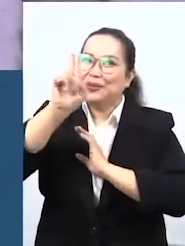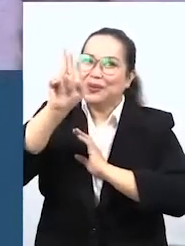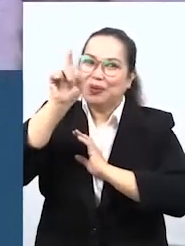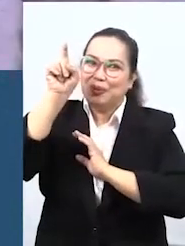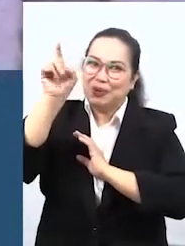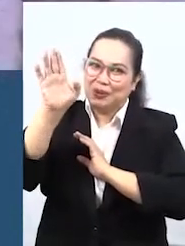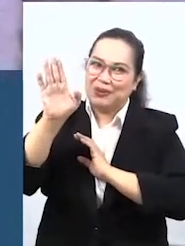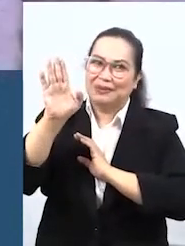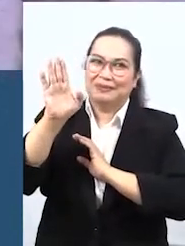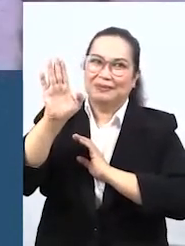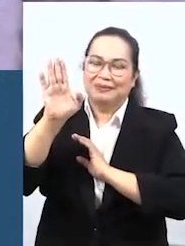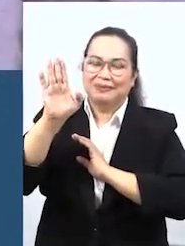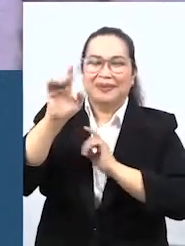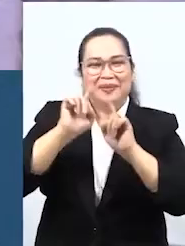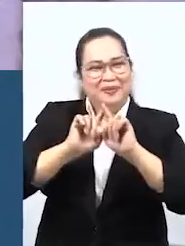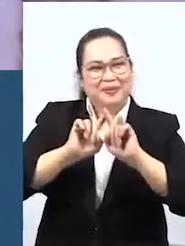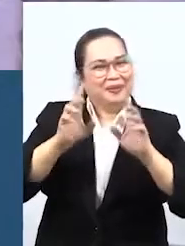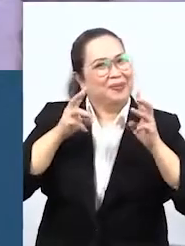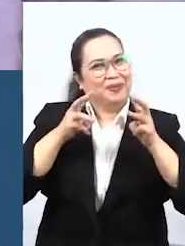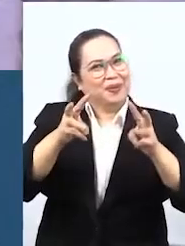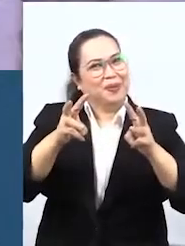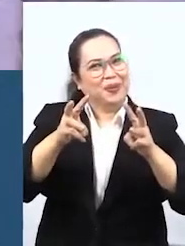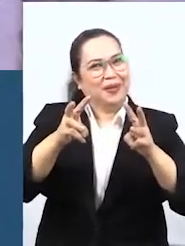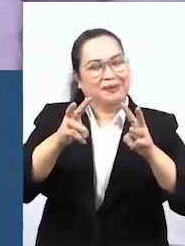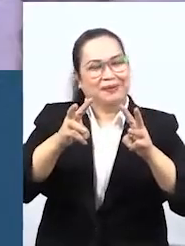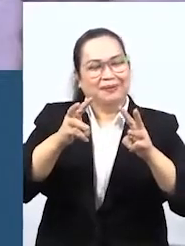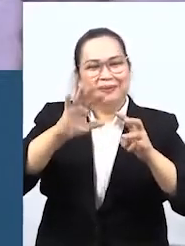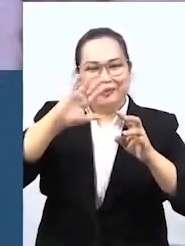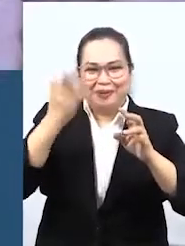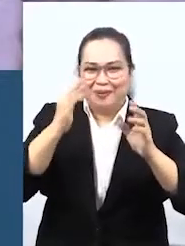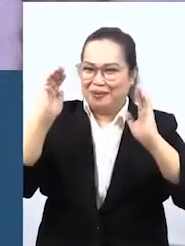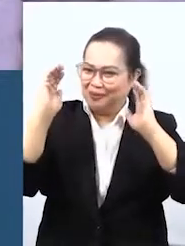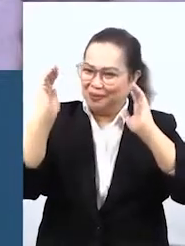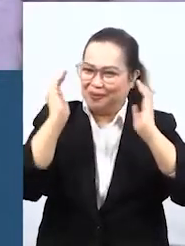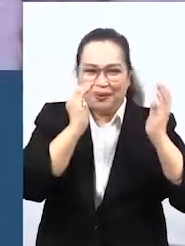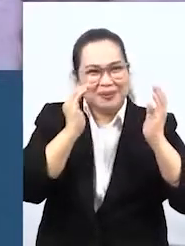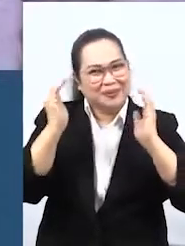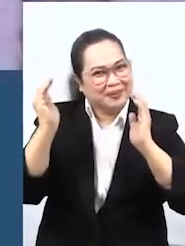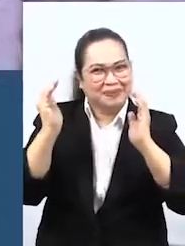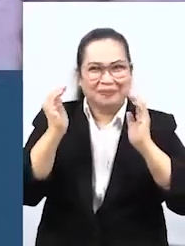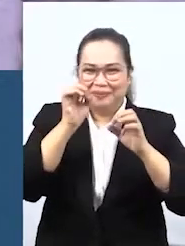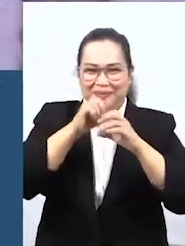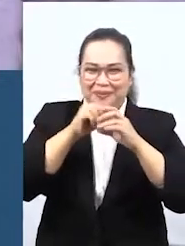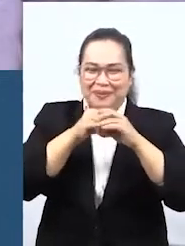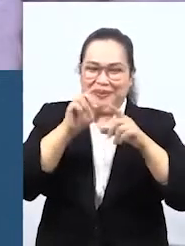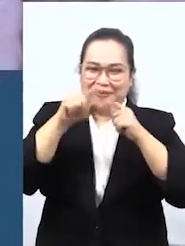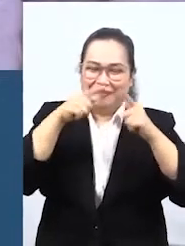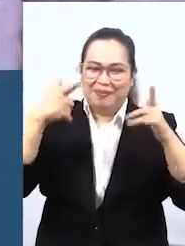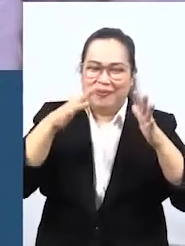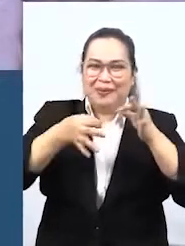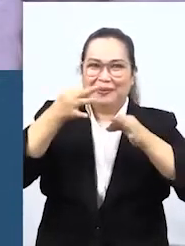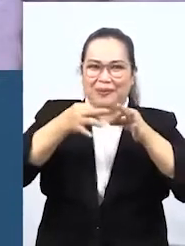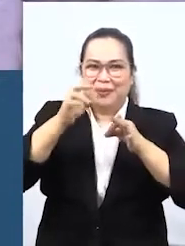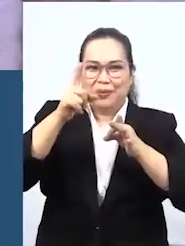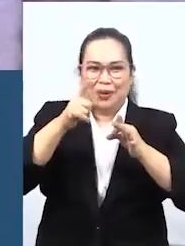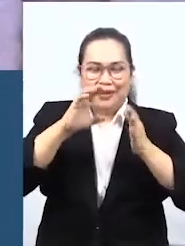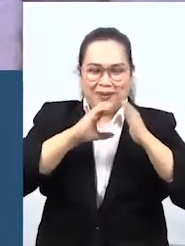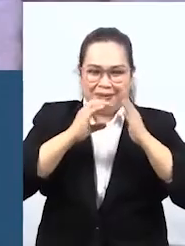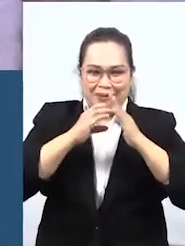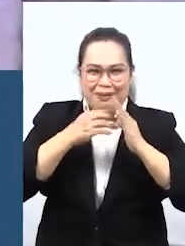uses a approach an approach of contrast in literature no so there was a judge in a certain city and he